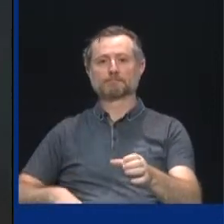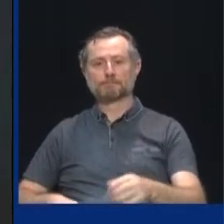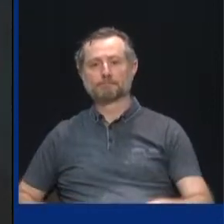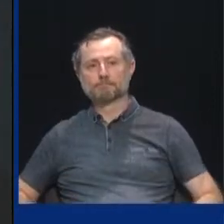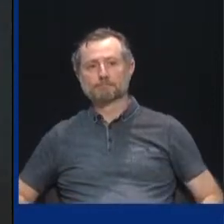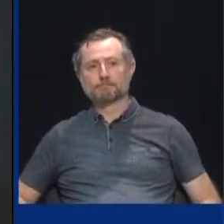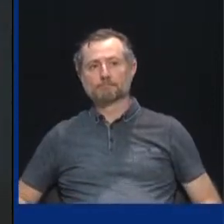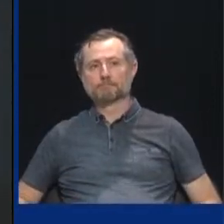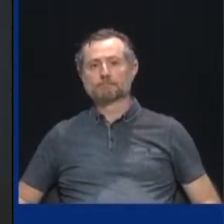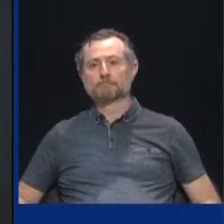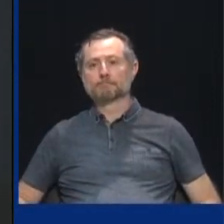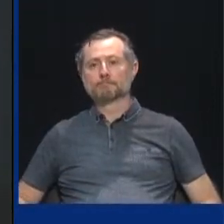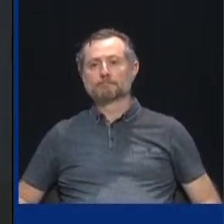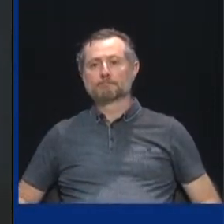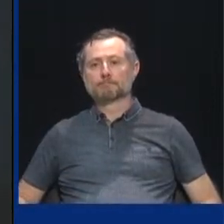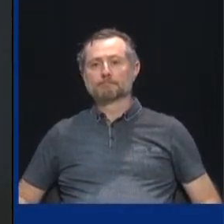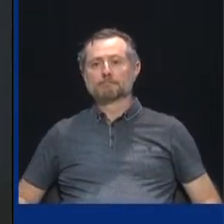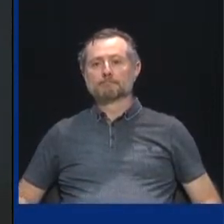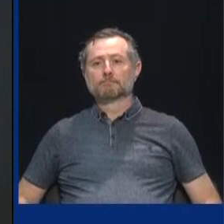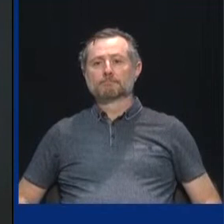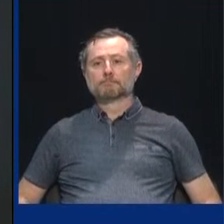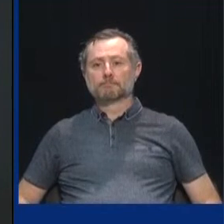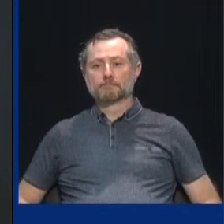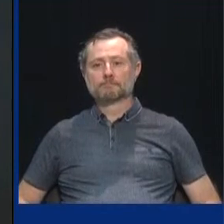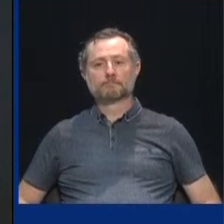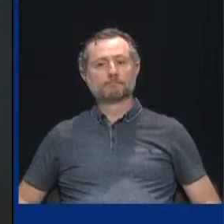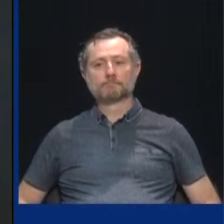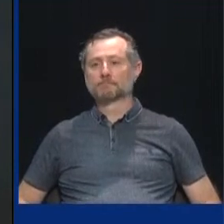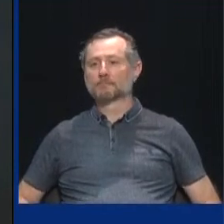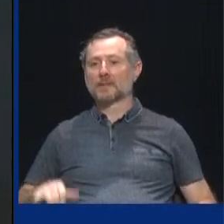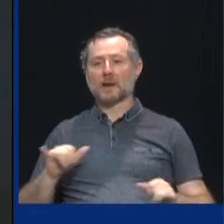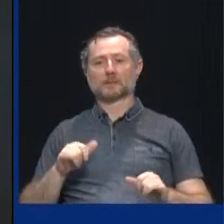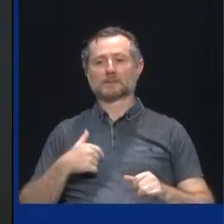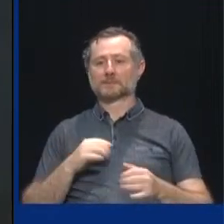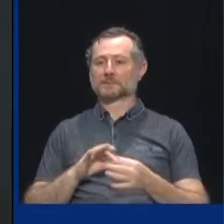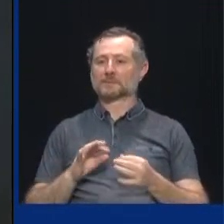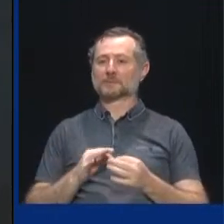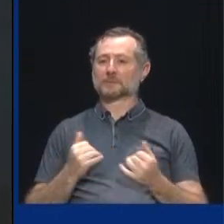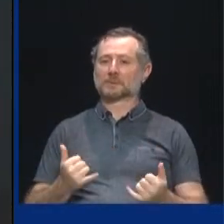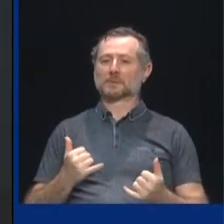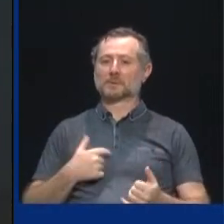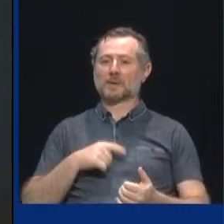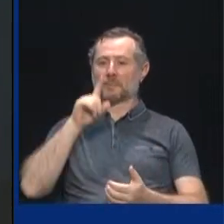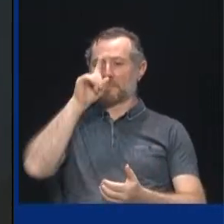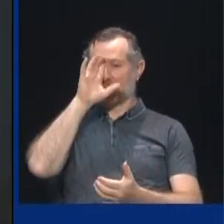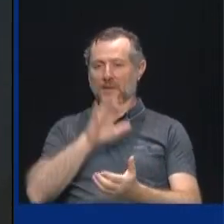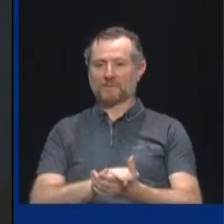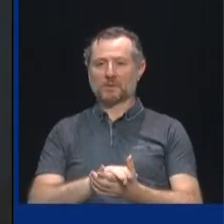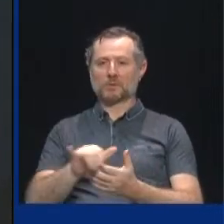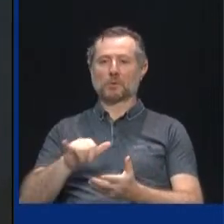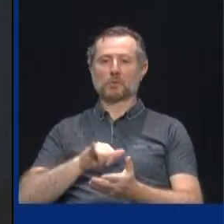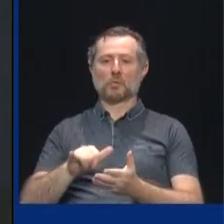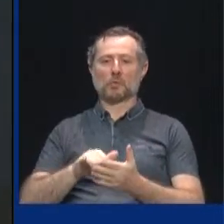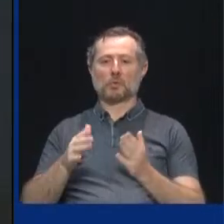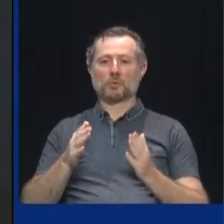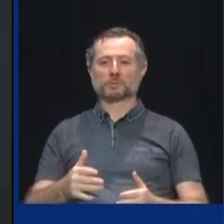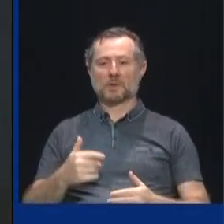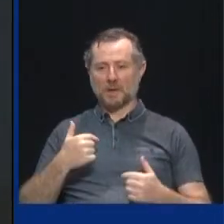As I said here today, I believe in New Yorkers. I am a lifelong New Yorker.